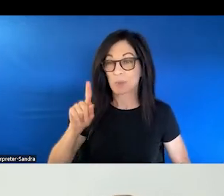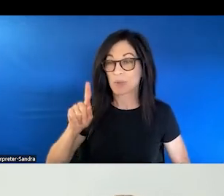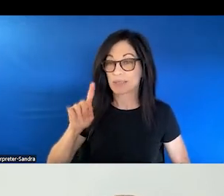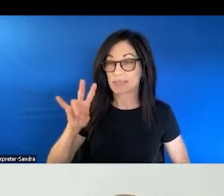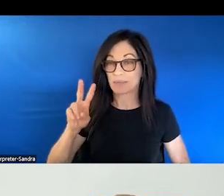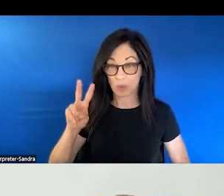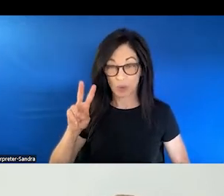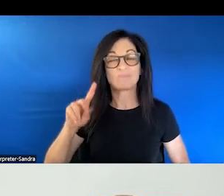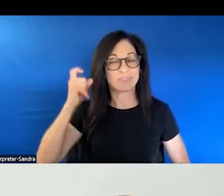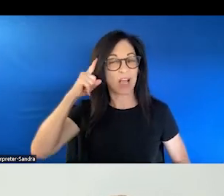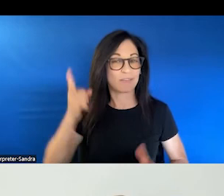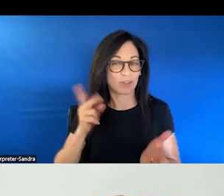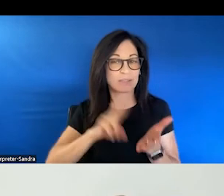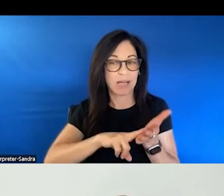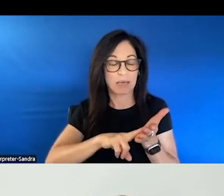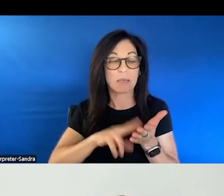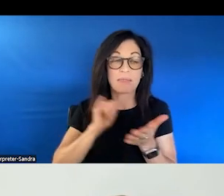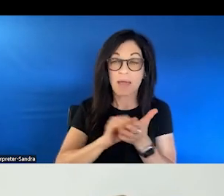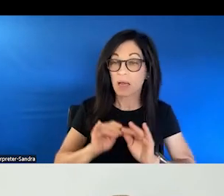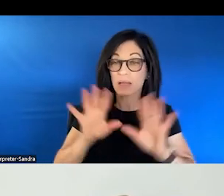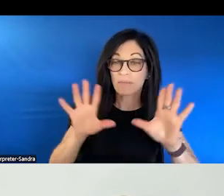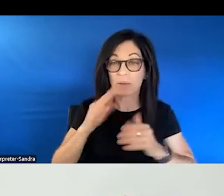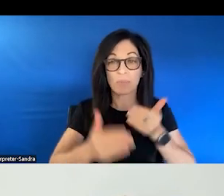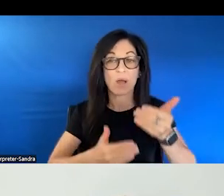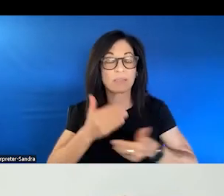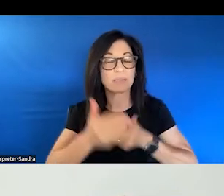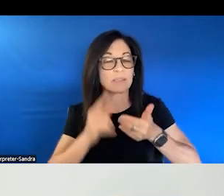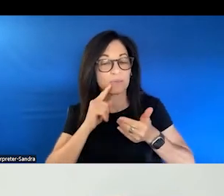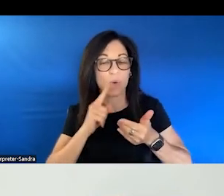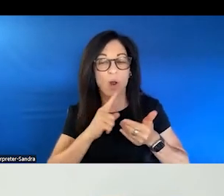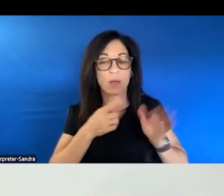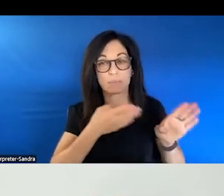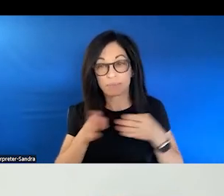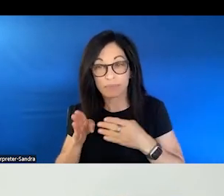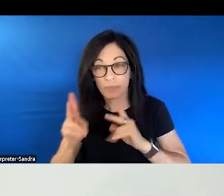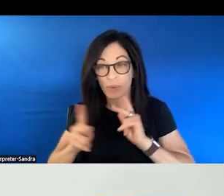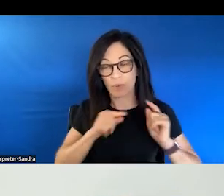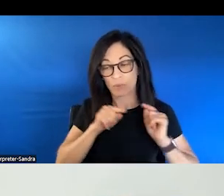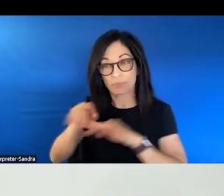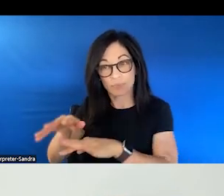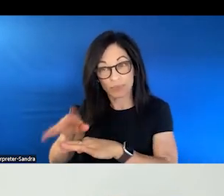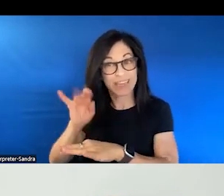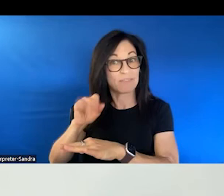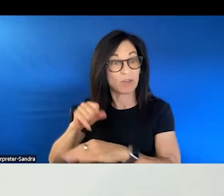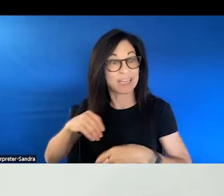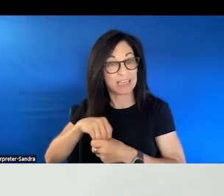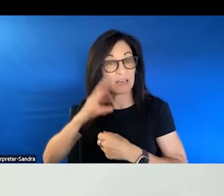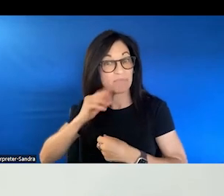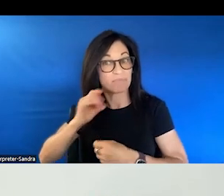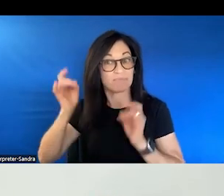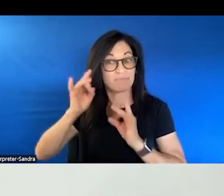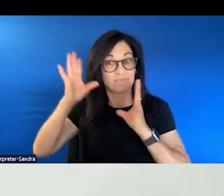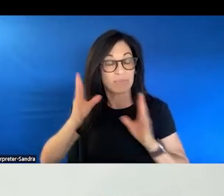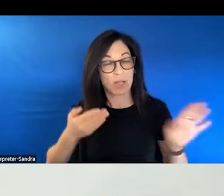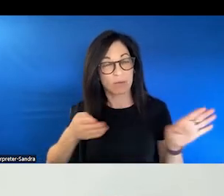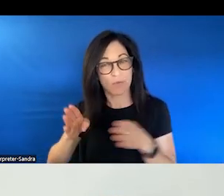by the governor, and this clarifies the process for diverting folks that are in crisis to various crisis stabilization